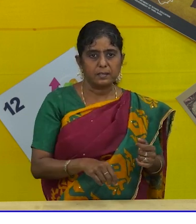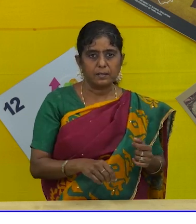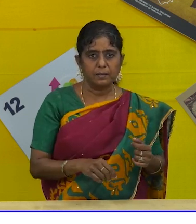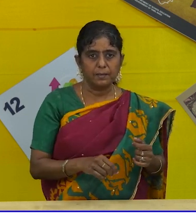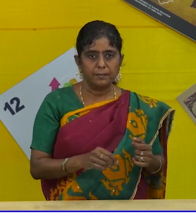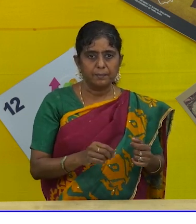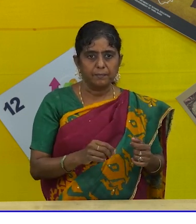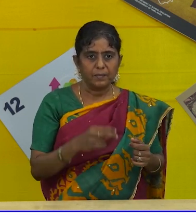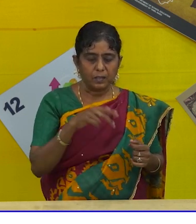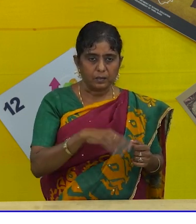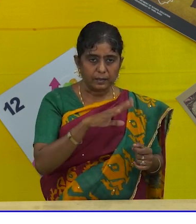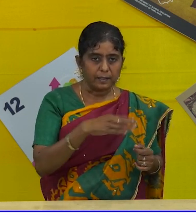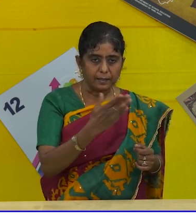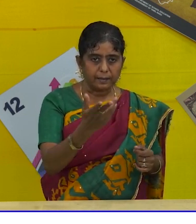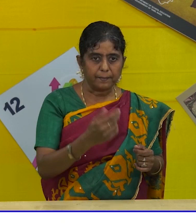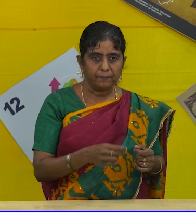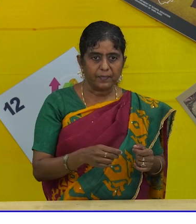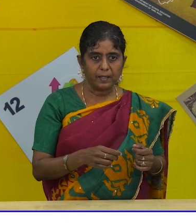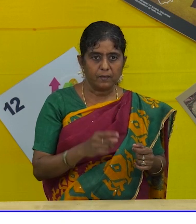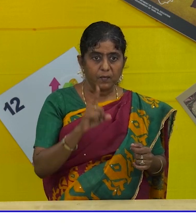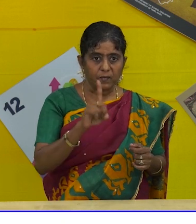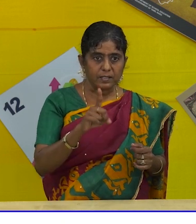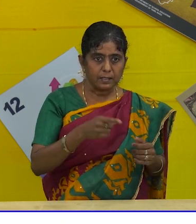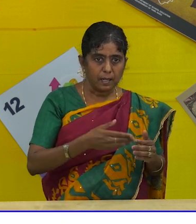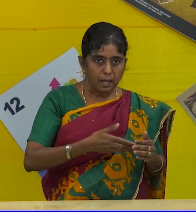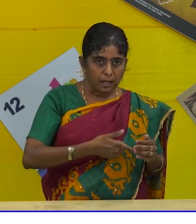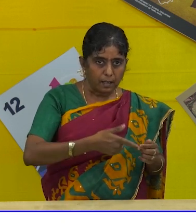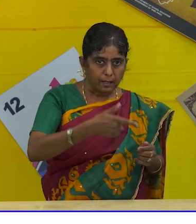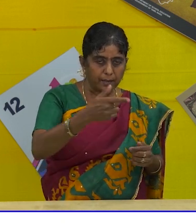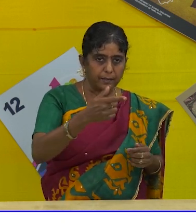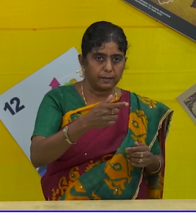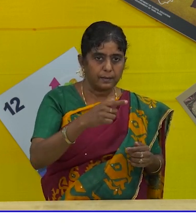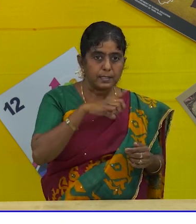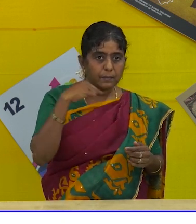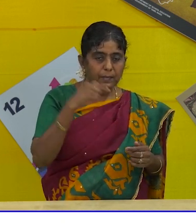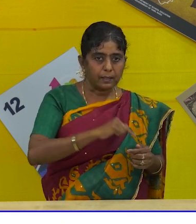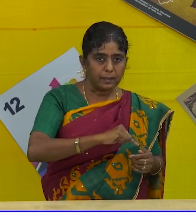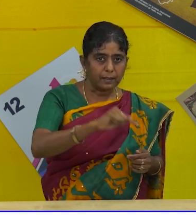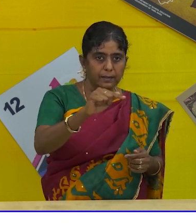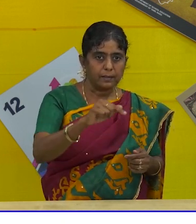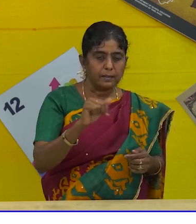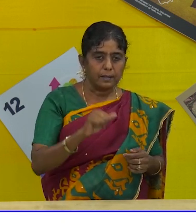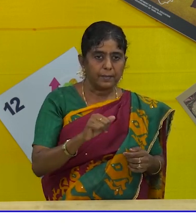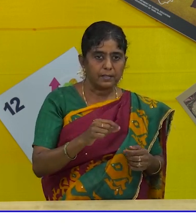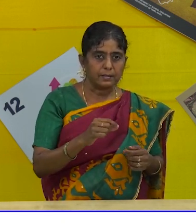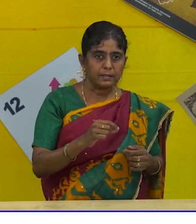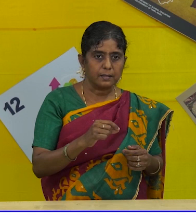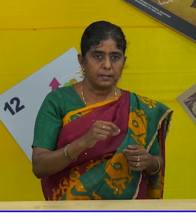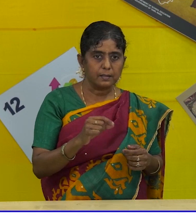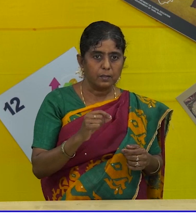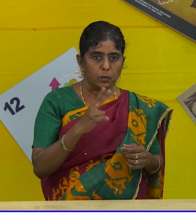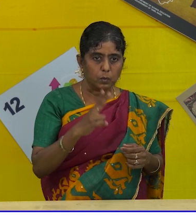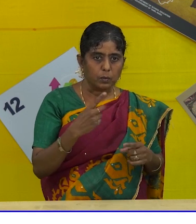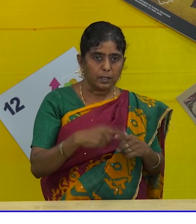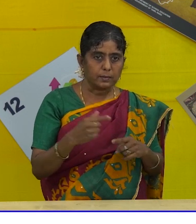contacts with another straight line. Look at the diagram. First line, you see that red color line representing the straight